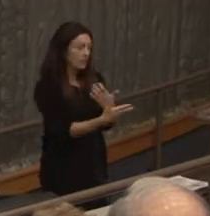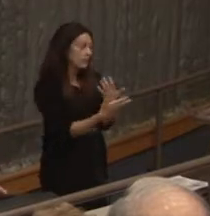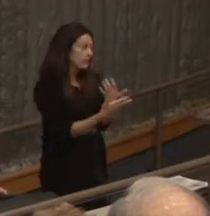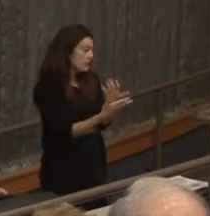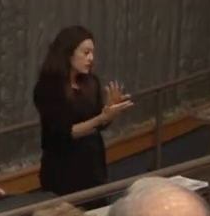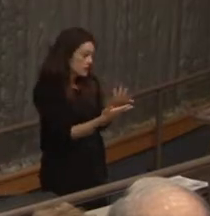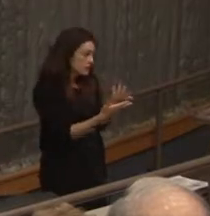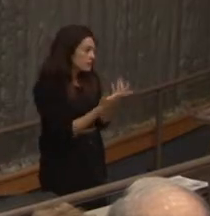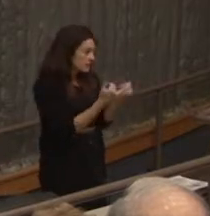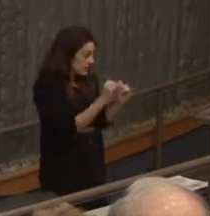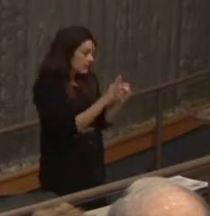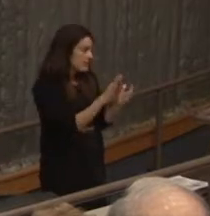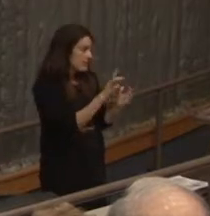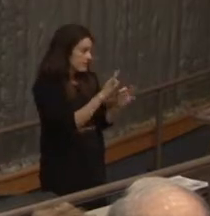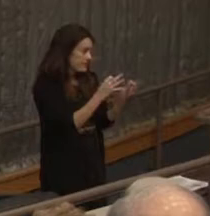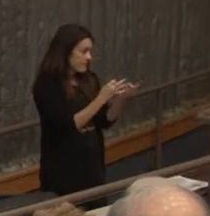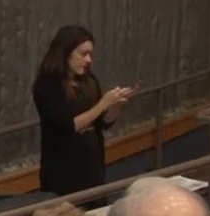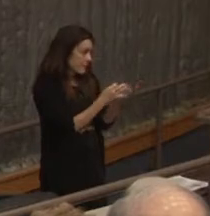to his family there.